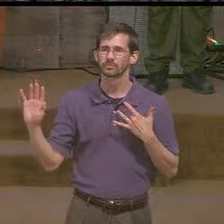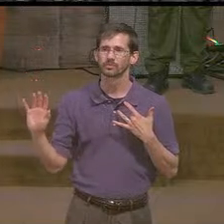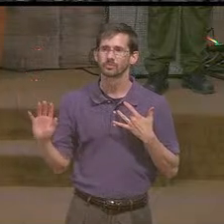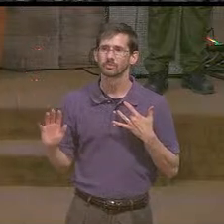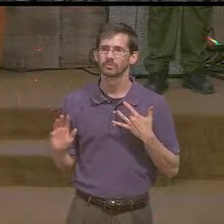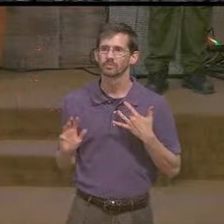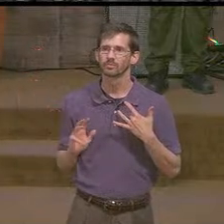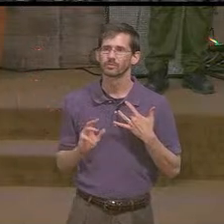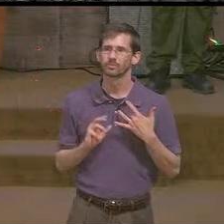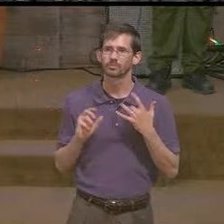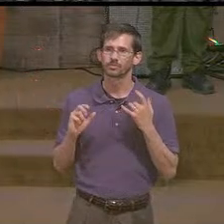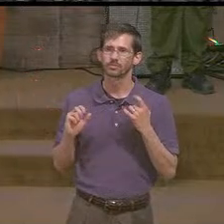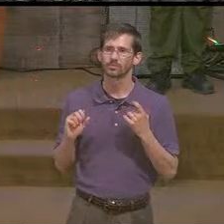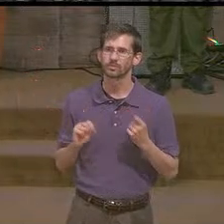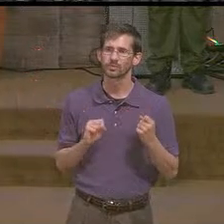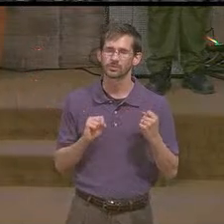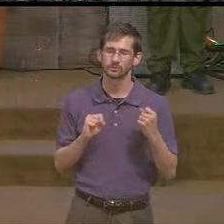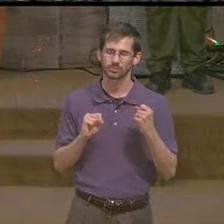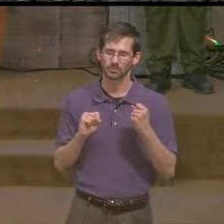Foundation.